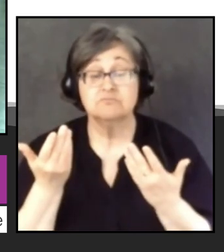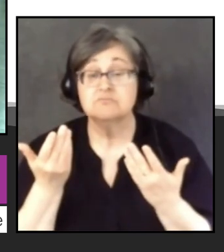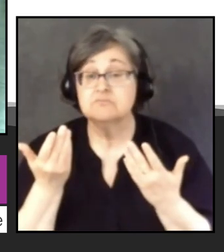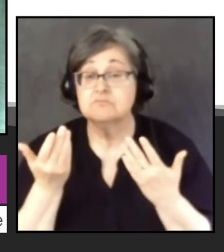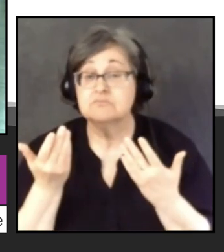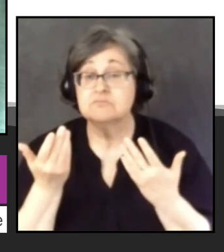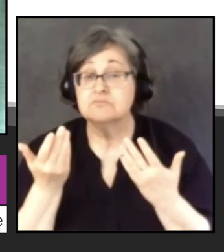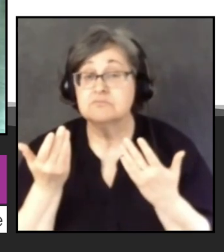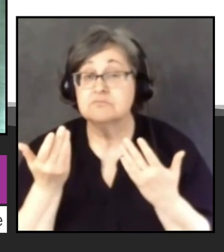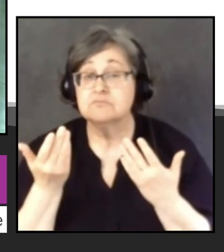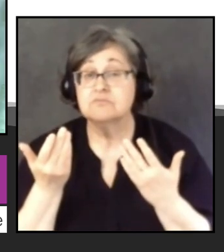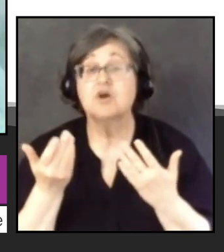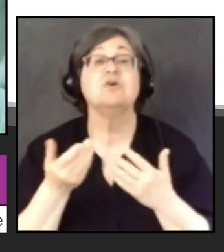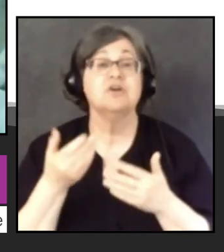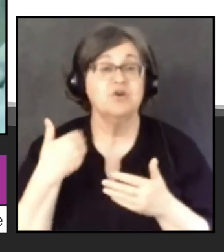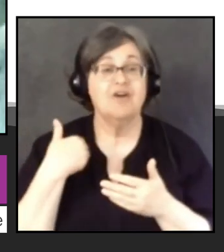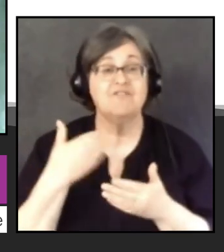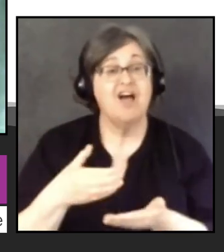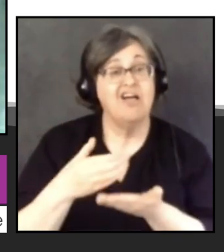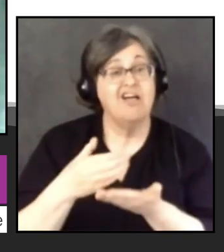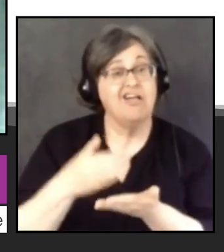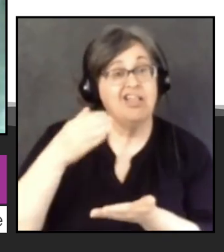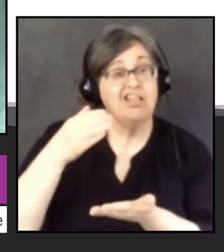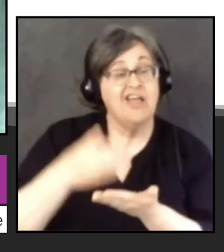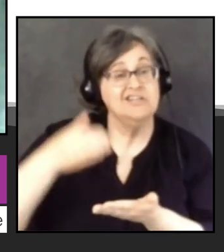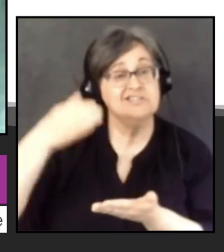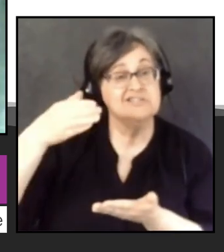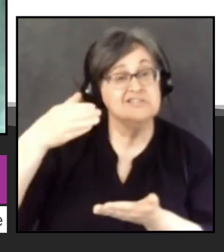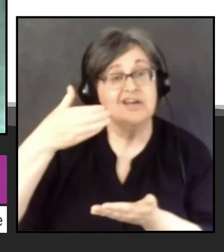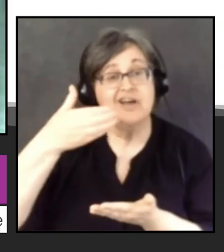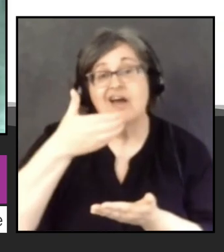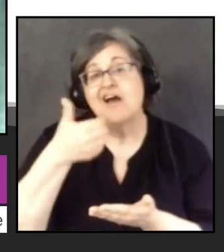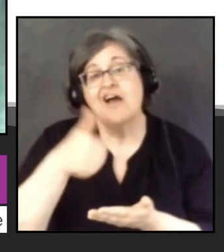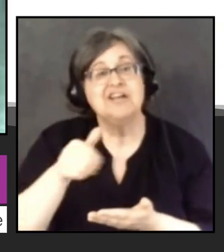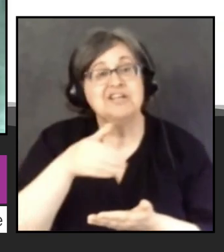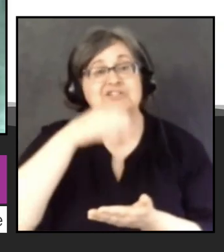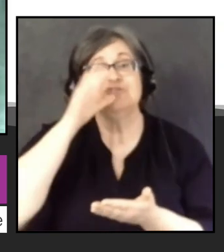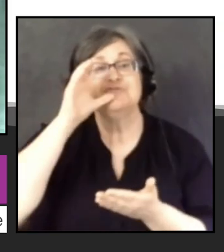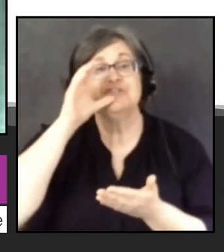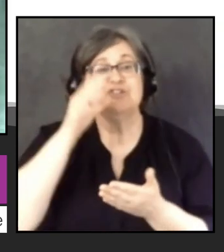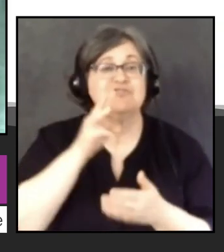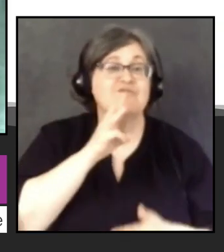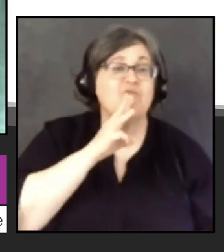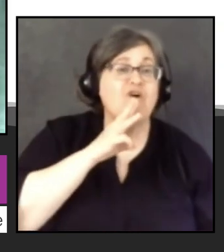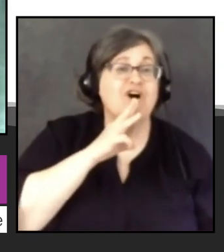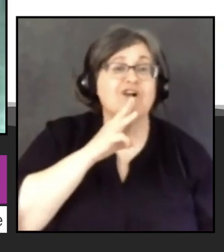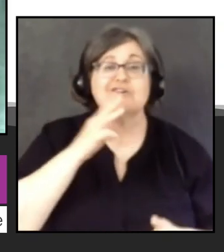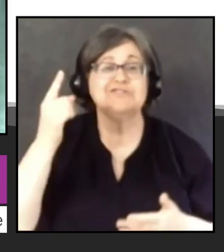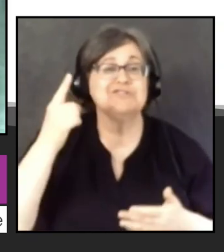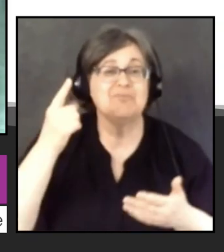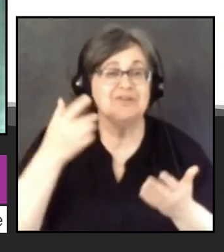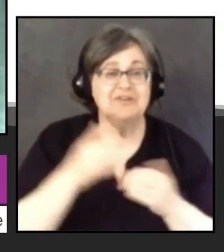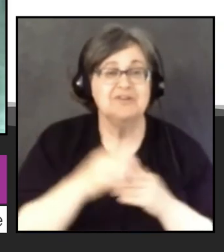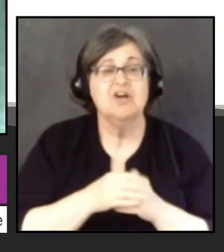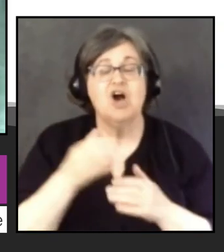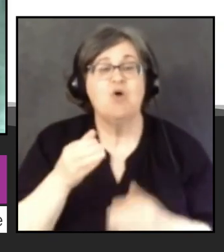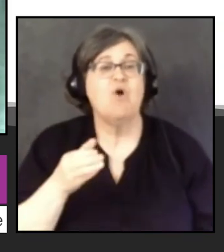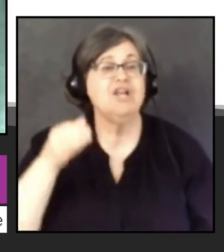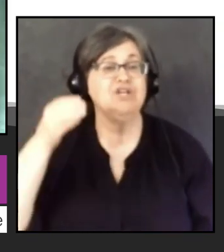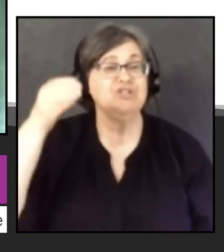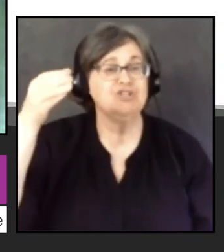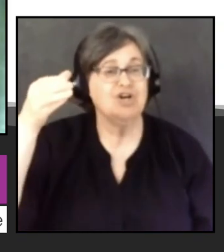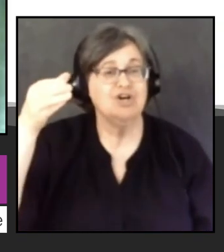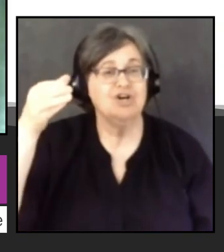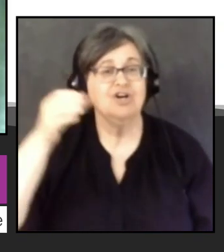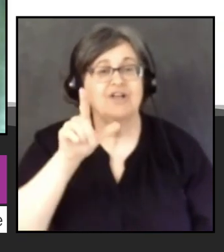or anything, water, whatever beverage that you would like to toast to, but I would like to toast to